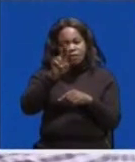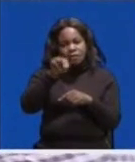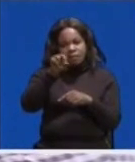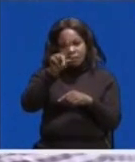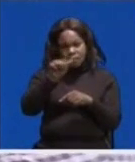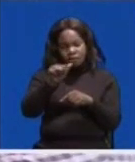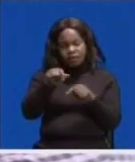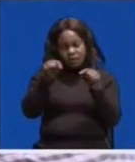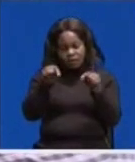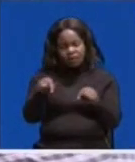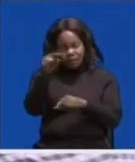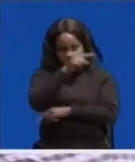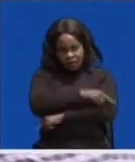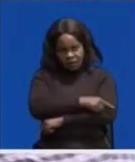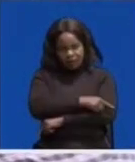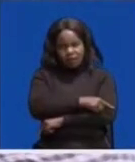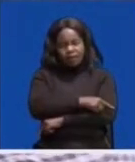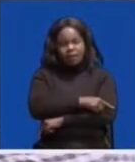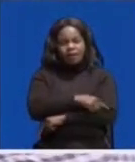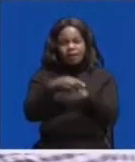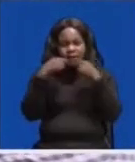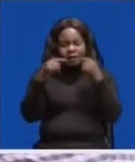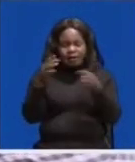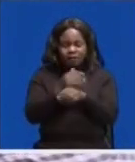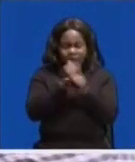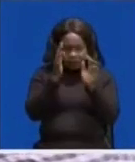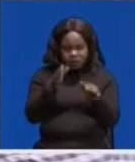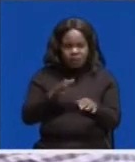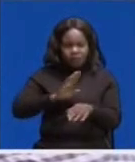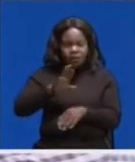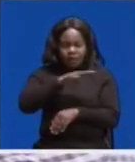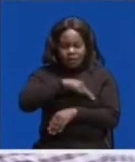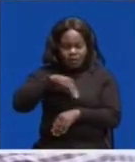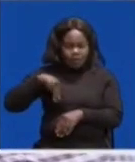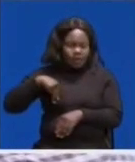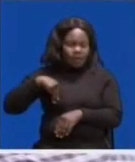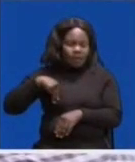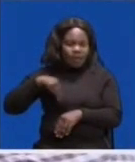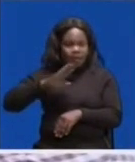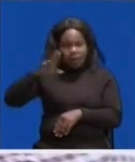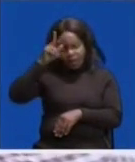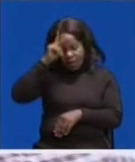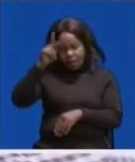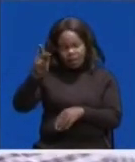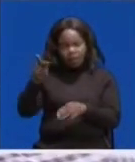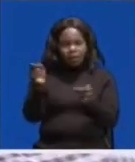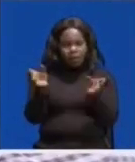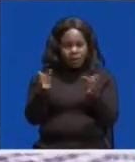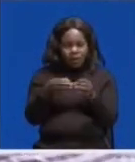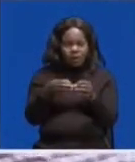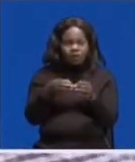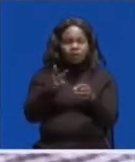day duly elected as a member of the Kitwe Council for Luwa